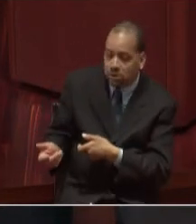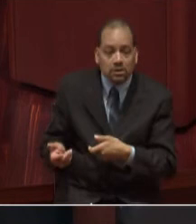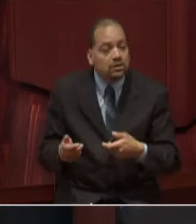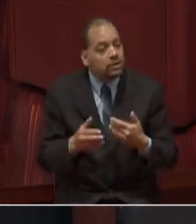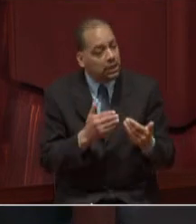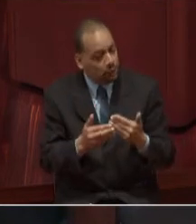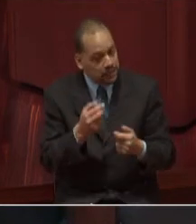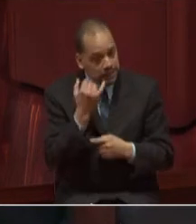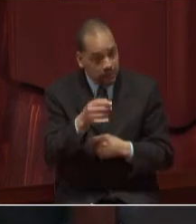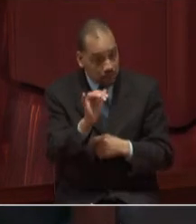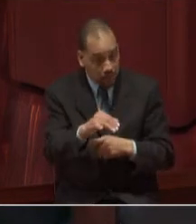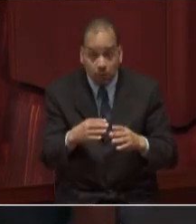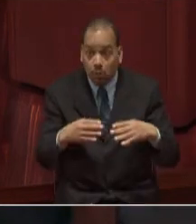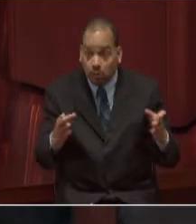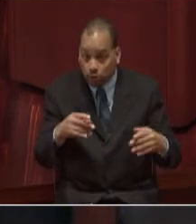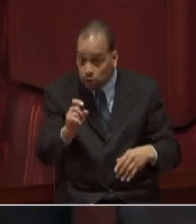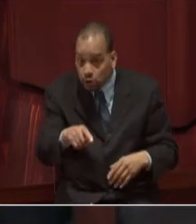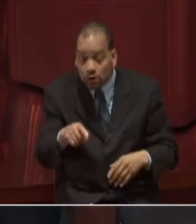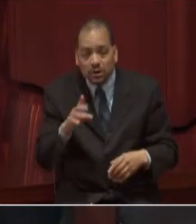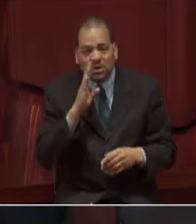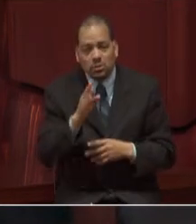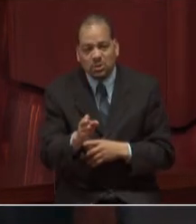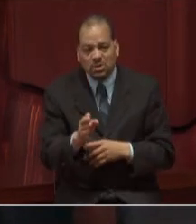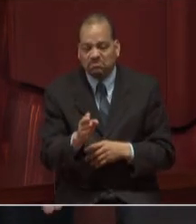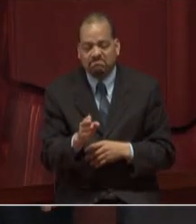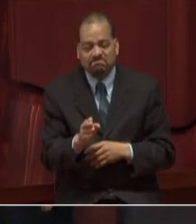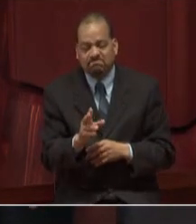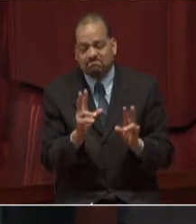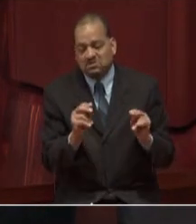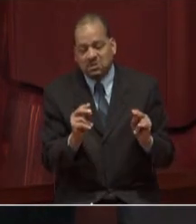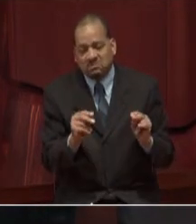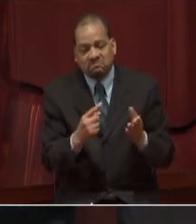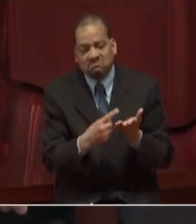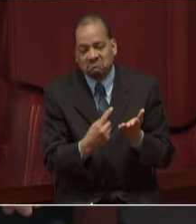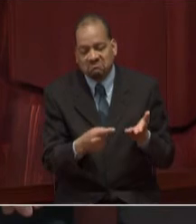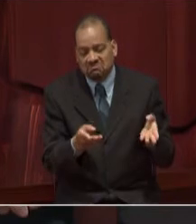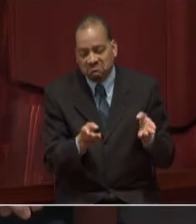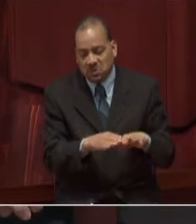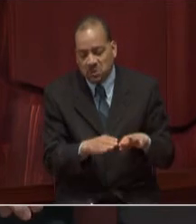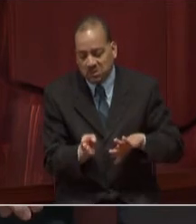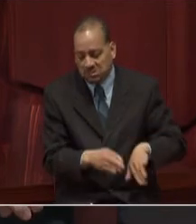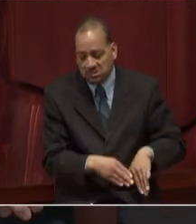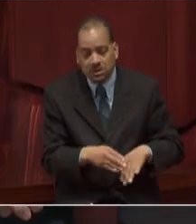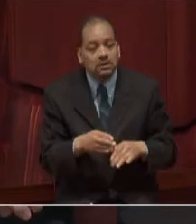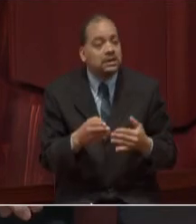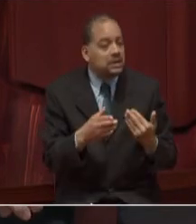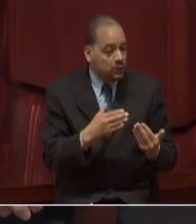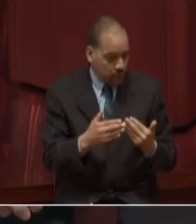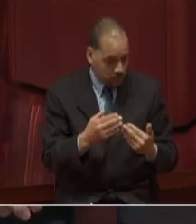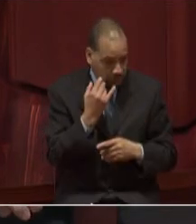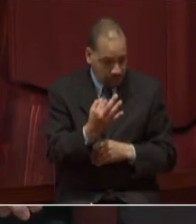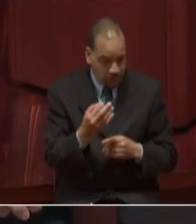crib, for Plus sure. Plus, we'd be selling out Taiwan, which we didn't, by the way, but go ahead. That's right. So if you're going to take the country